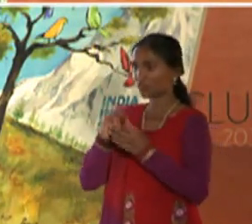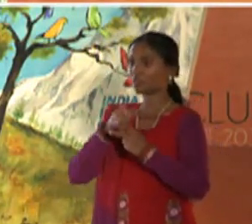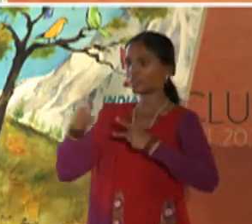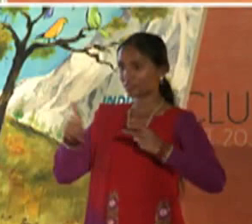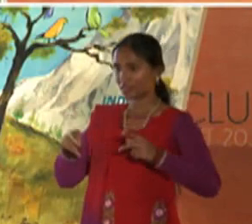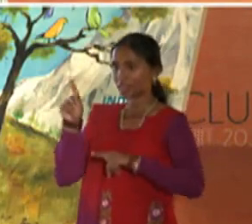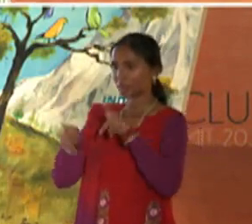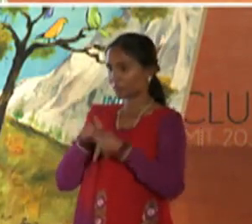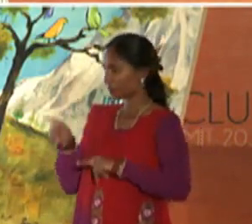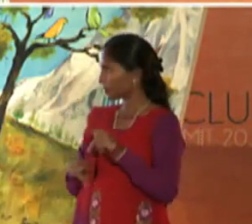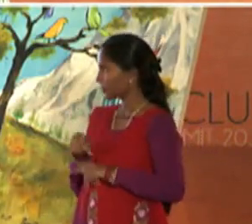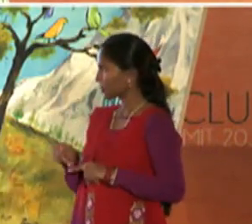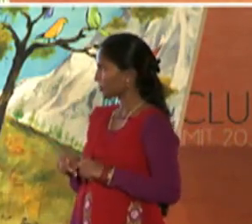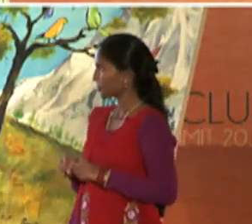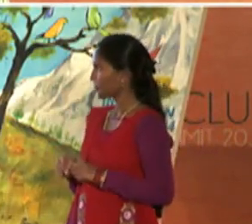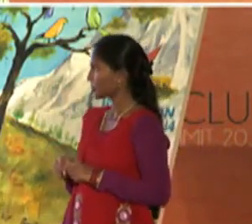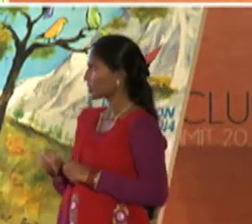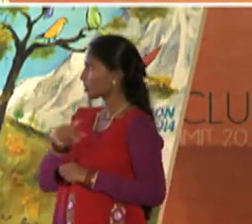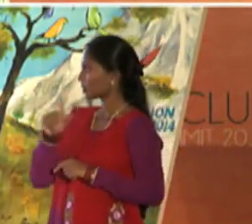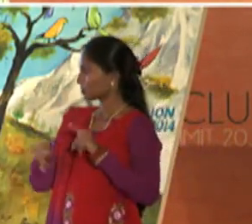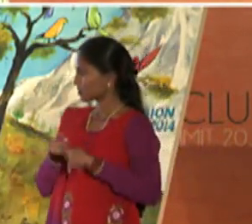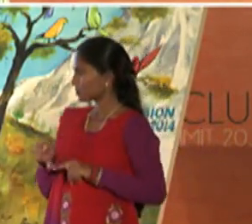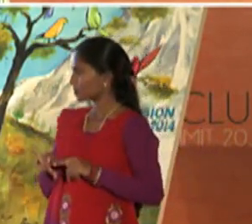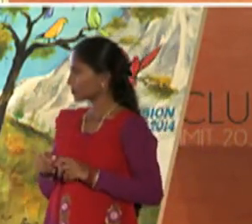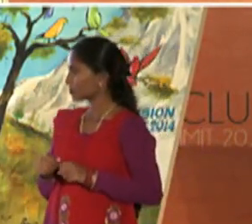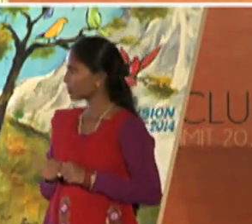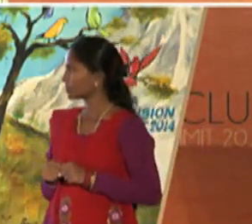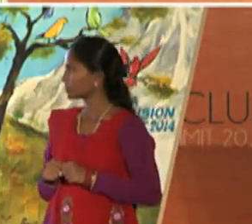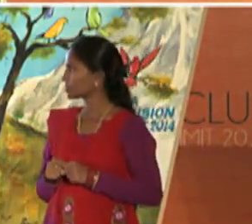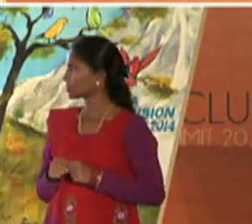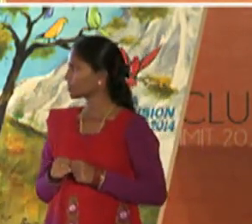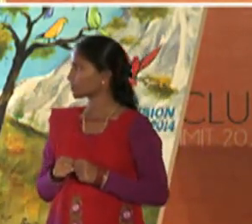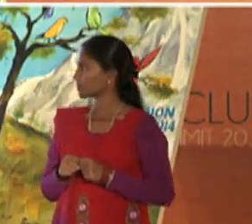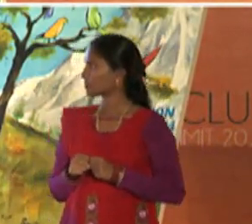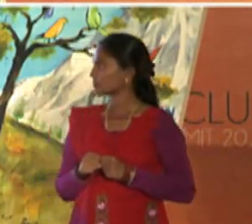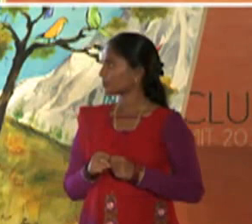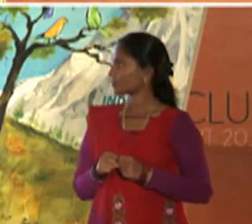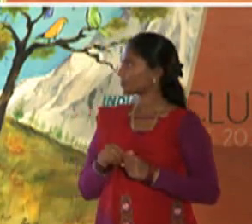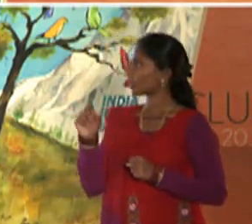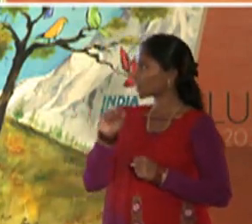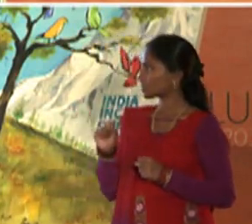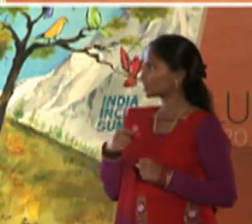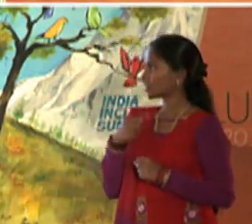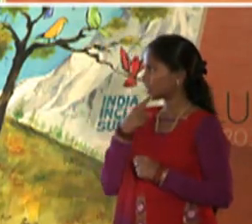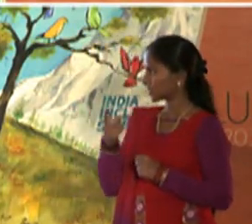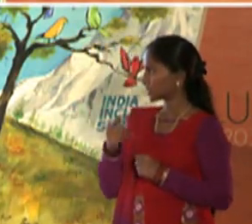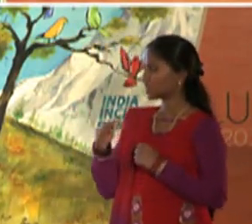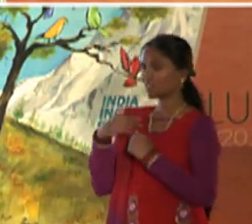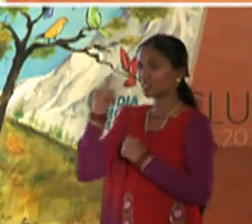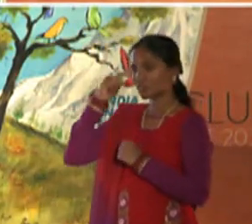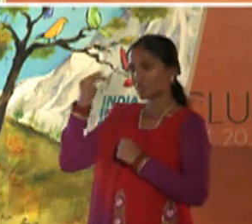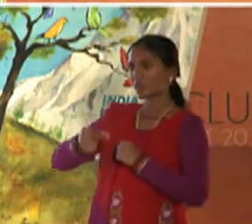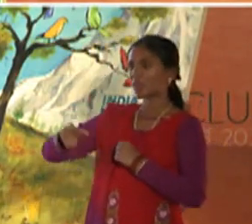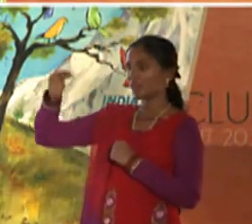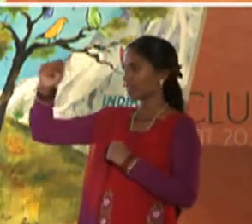have, disabilities, who are normal people, is very rare to find. So we said, we're going to set the bar high. So